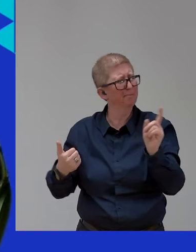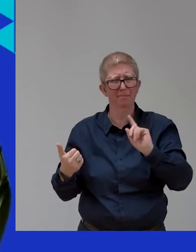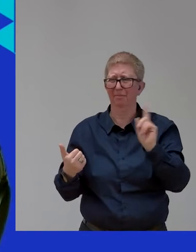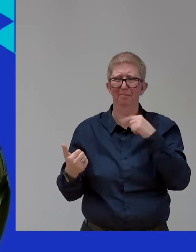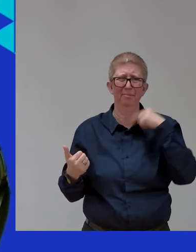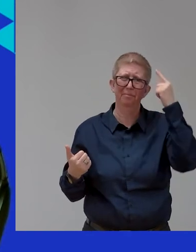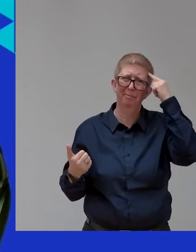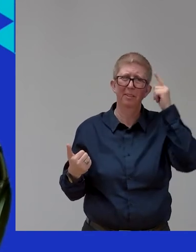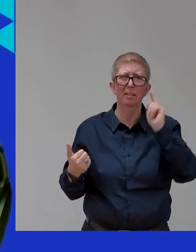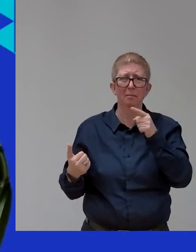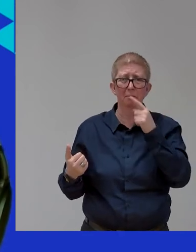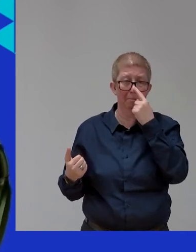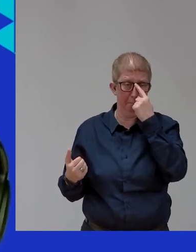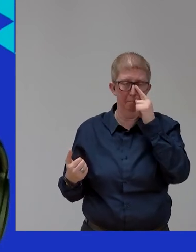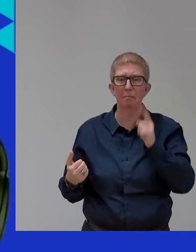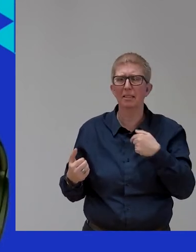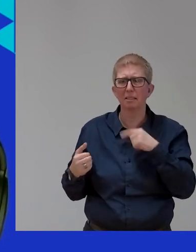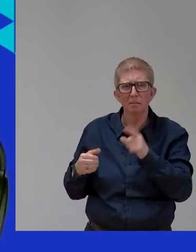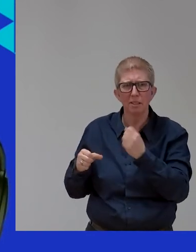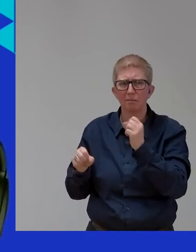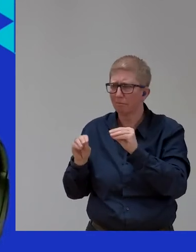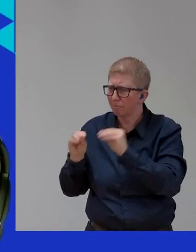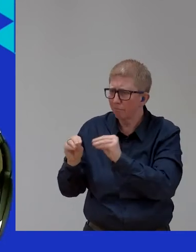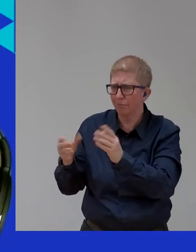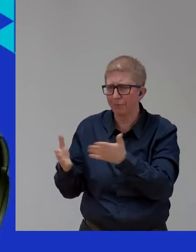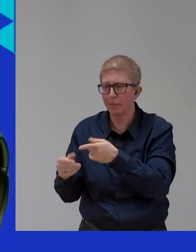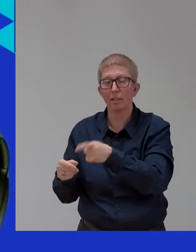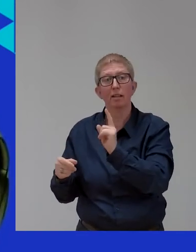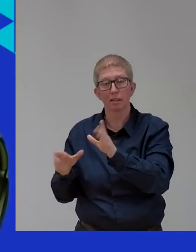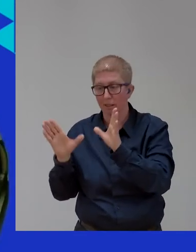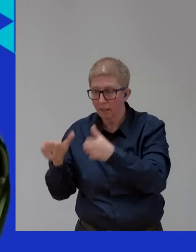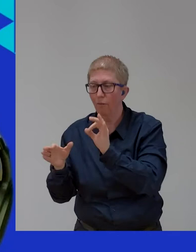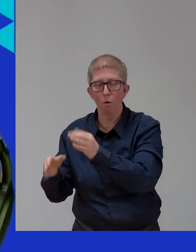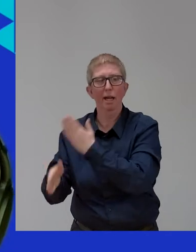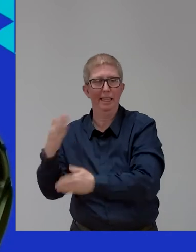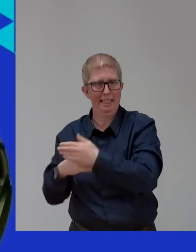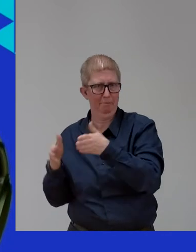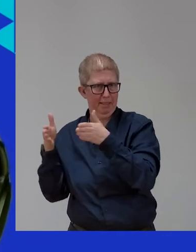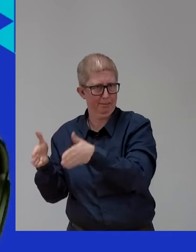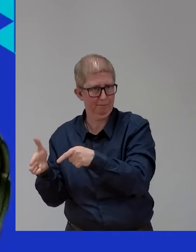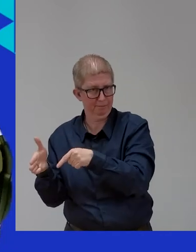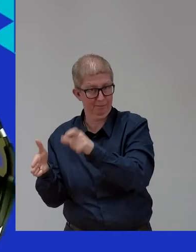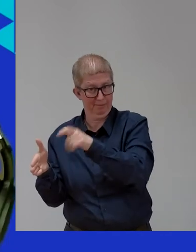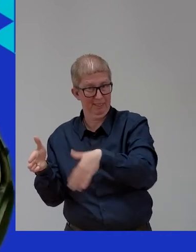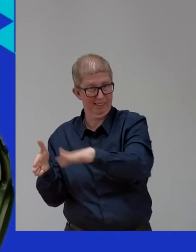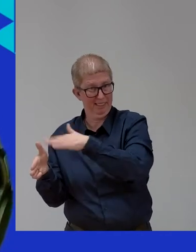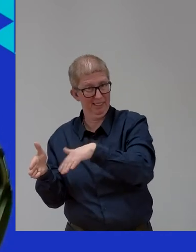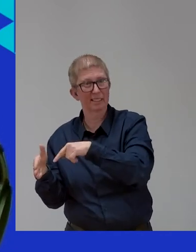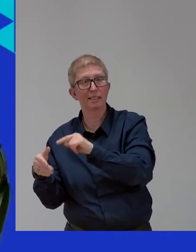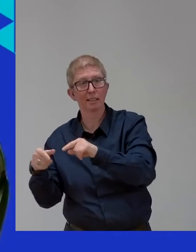we need to make sure that in the end, people with disabilities are included in mainstream skills development with